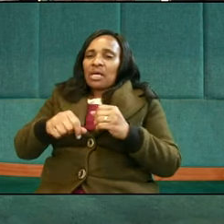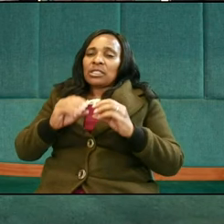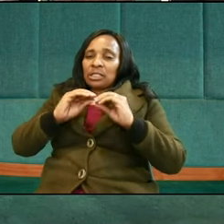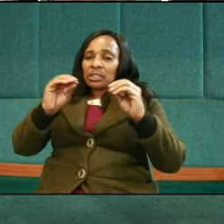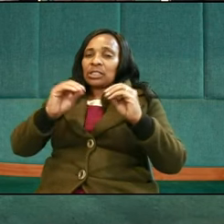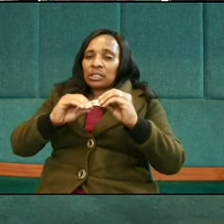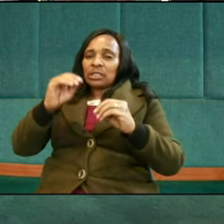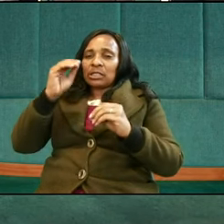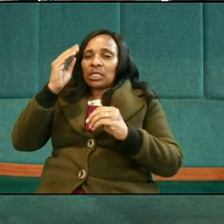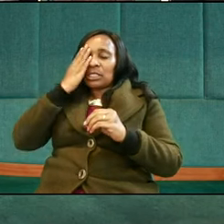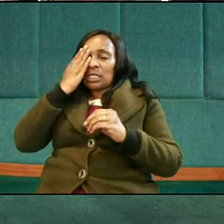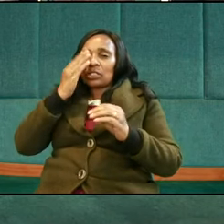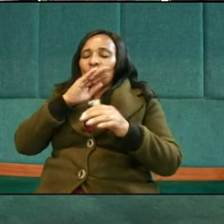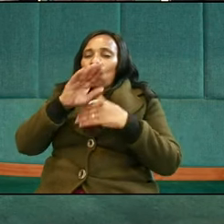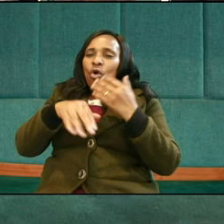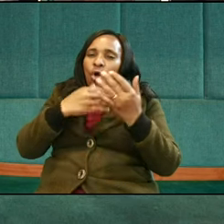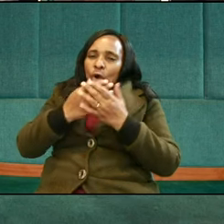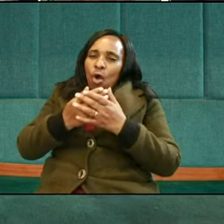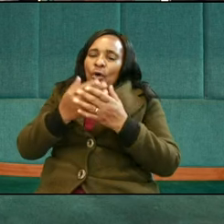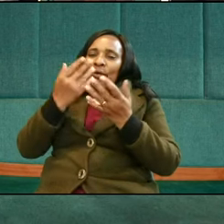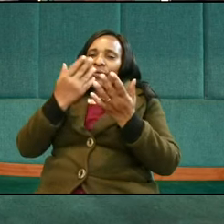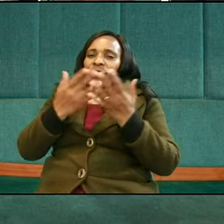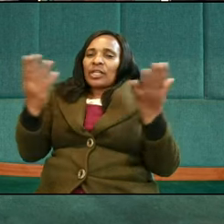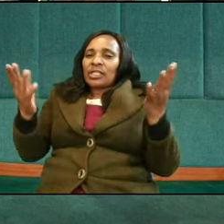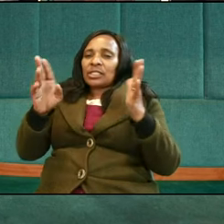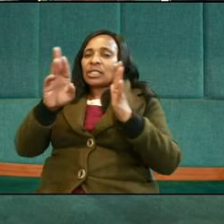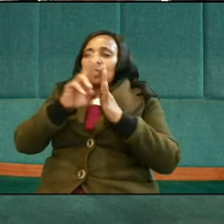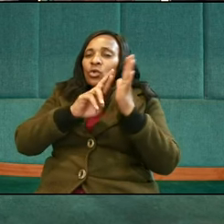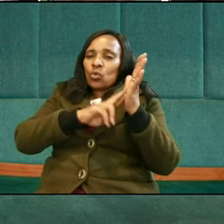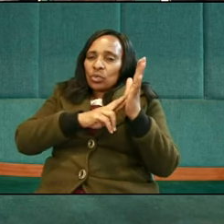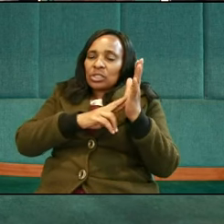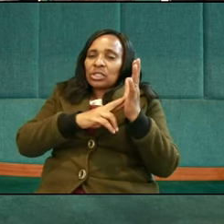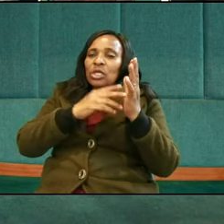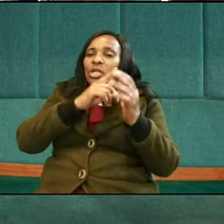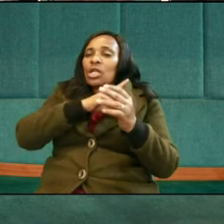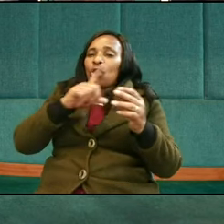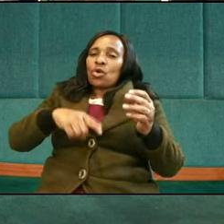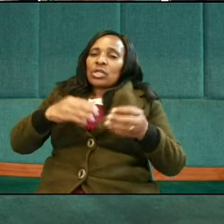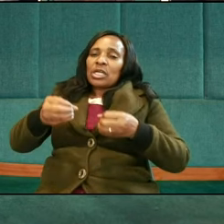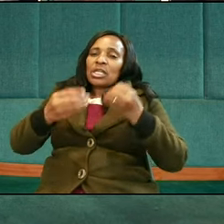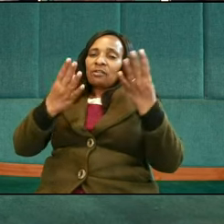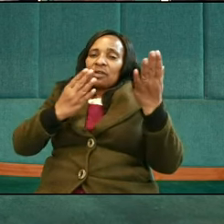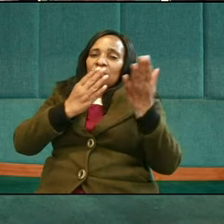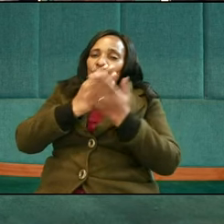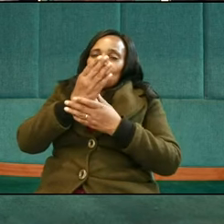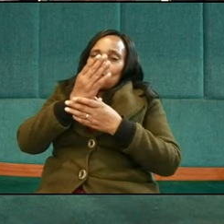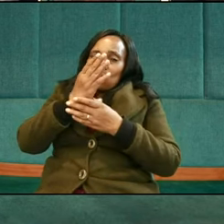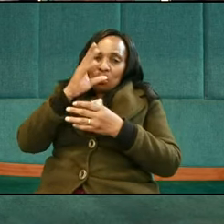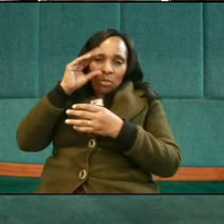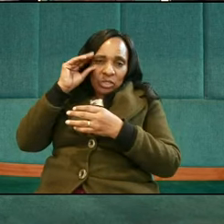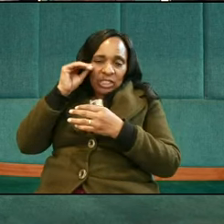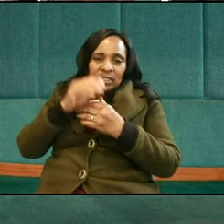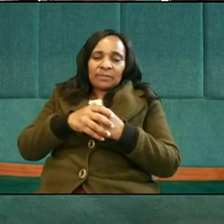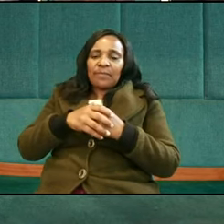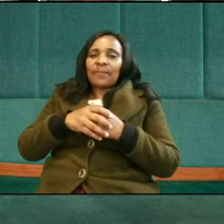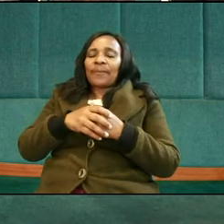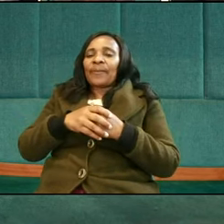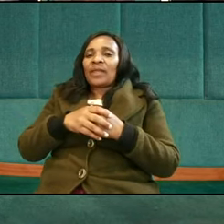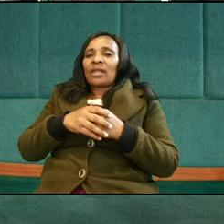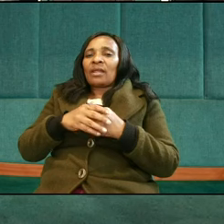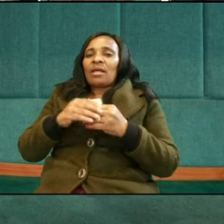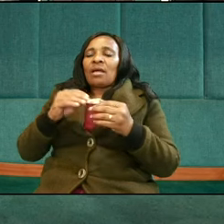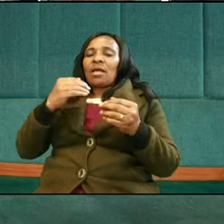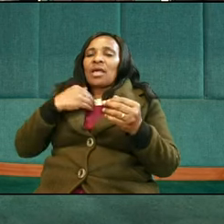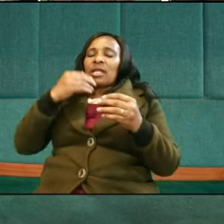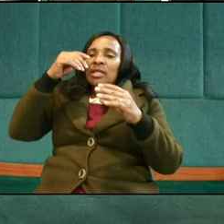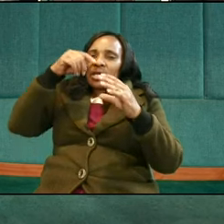And you must teach the Israelites all the decrees that the Lord has given them through Moses." Amen, amen. Now, in our further